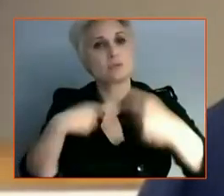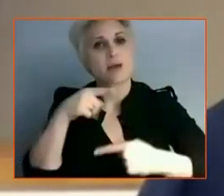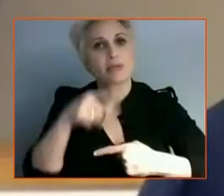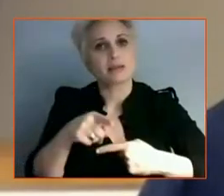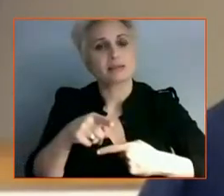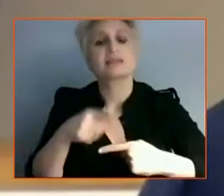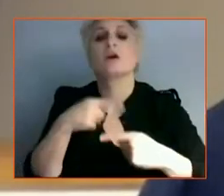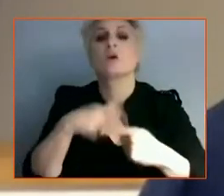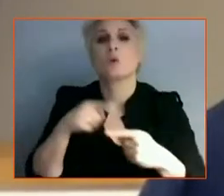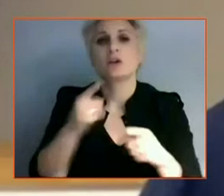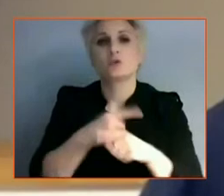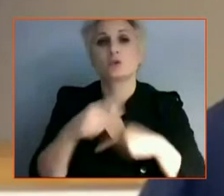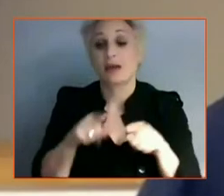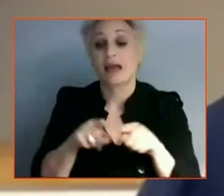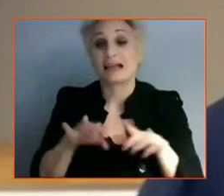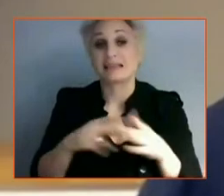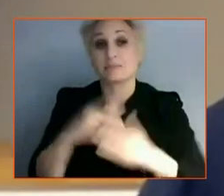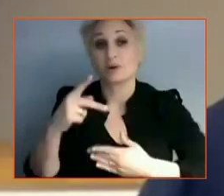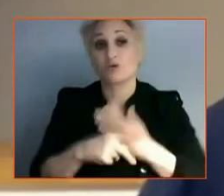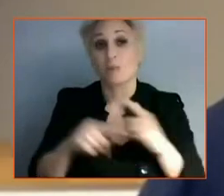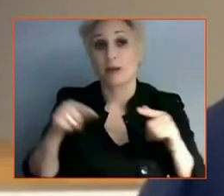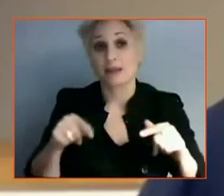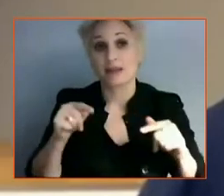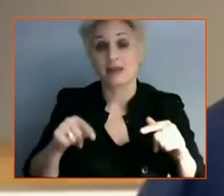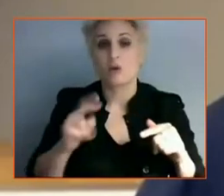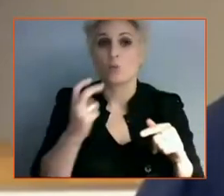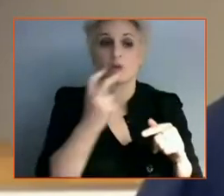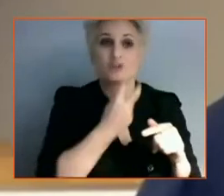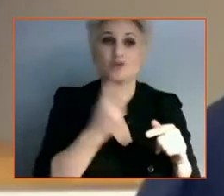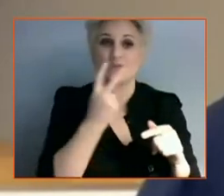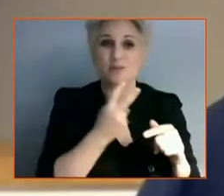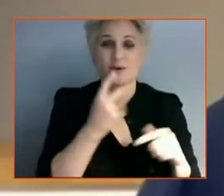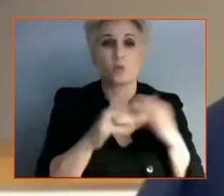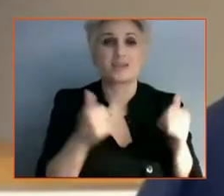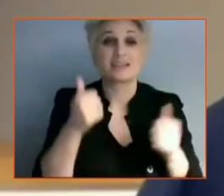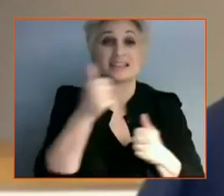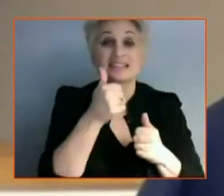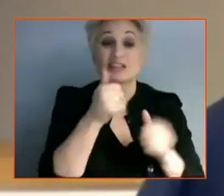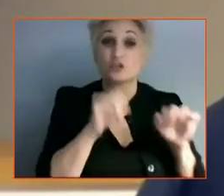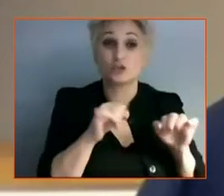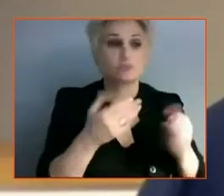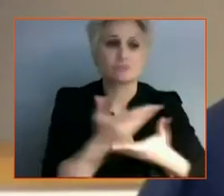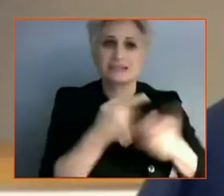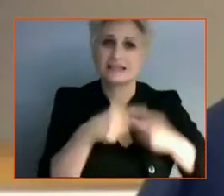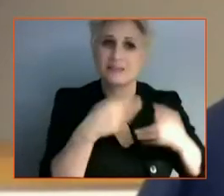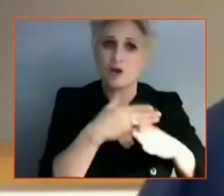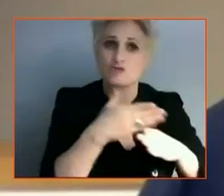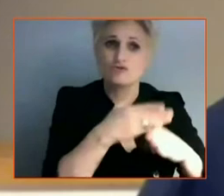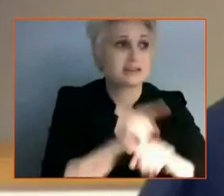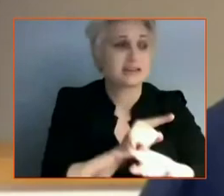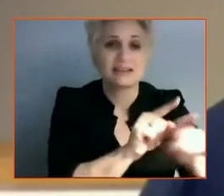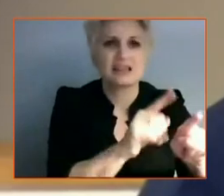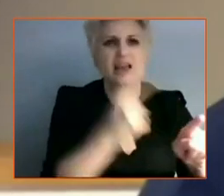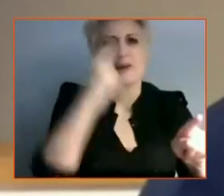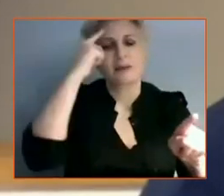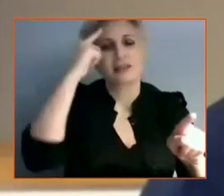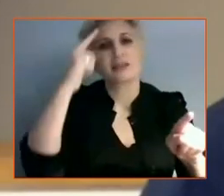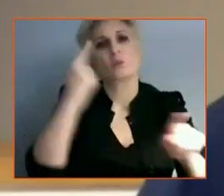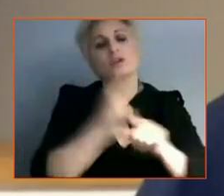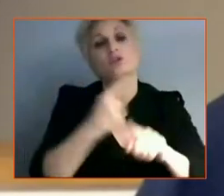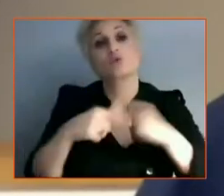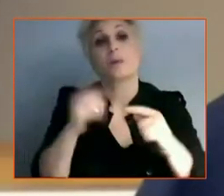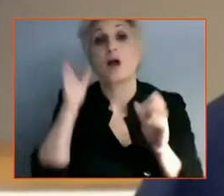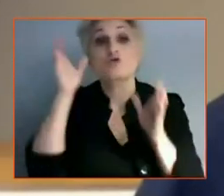New Plymouth for senior students around careers, but I think we need to do that for creative careers. What they found